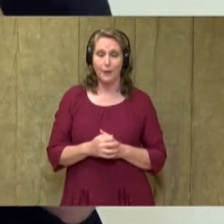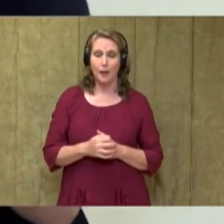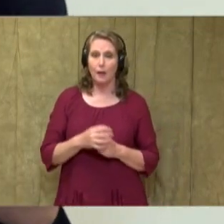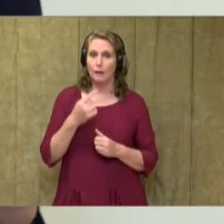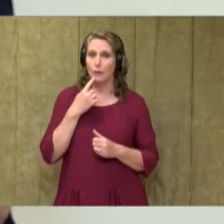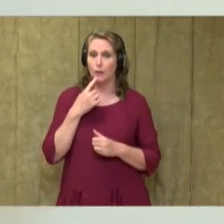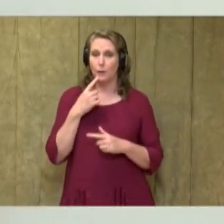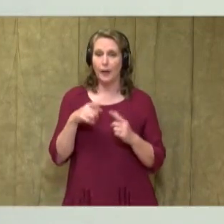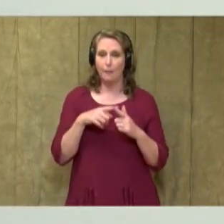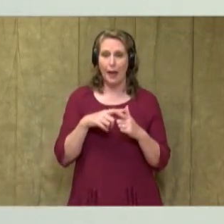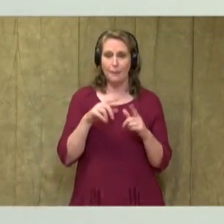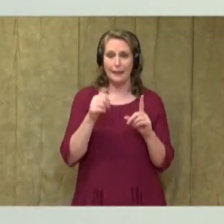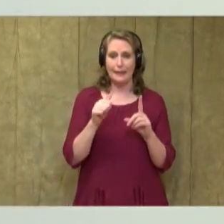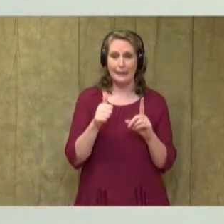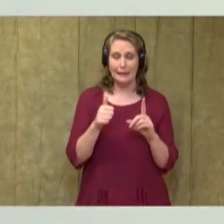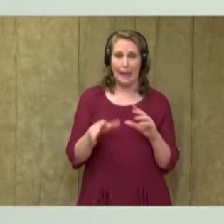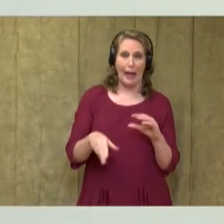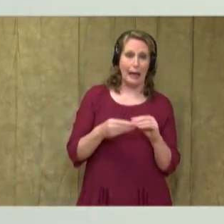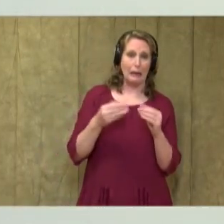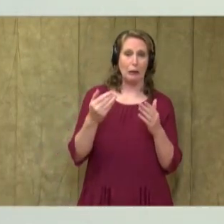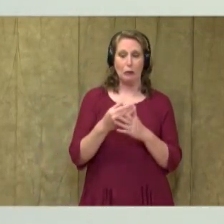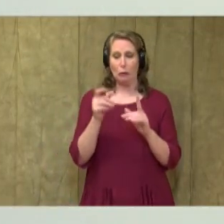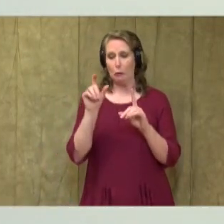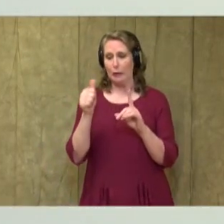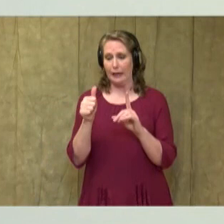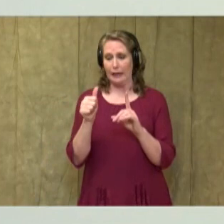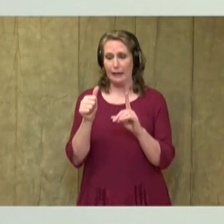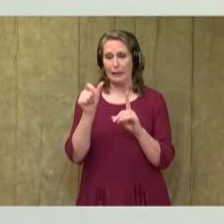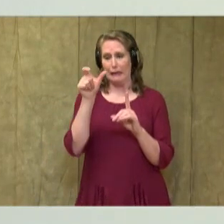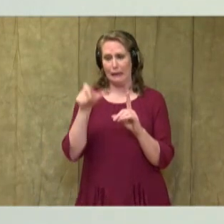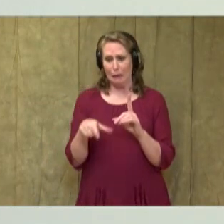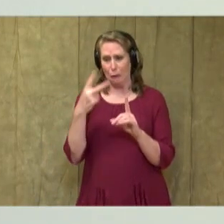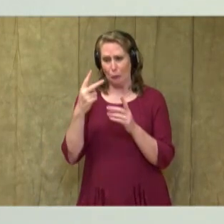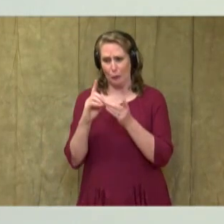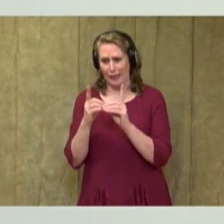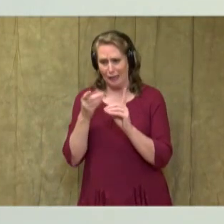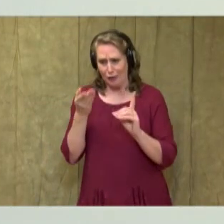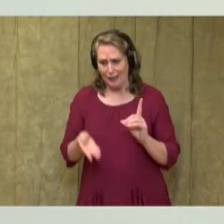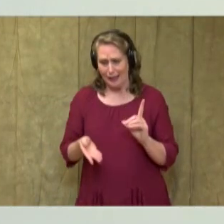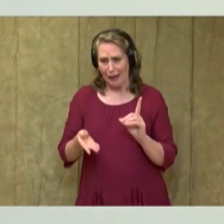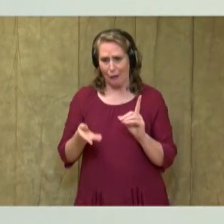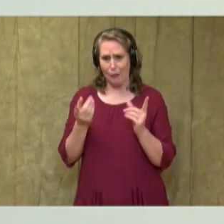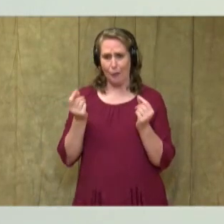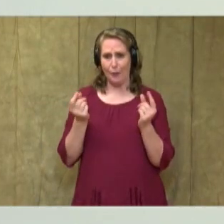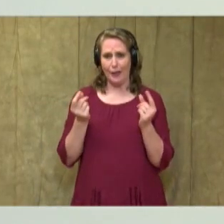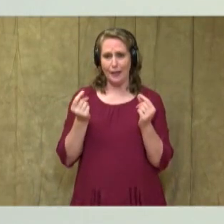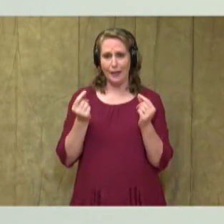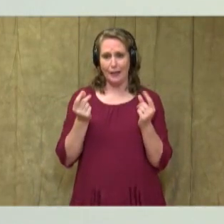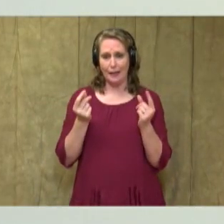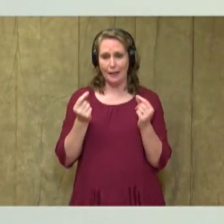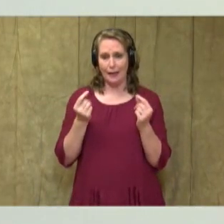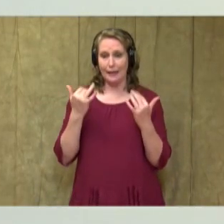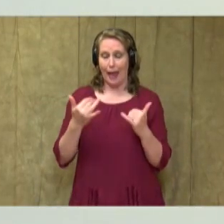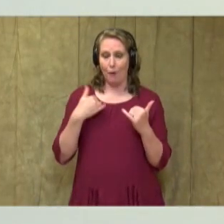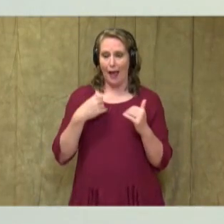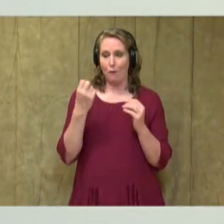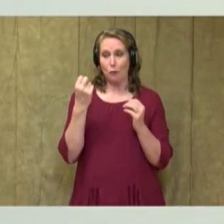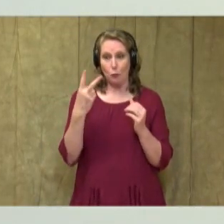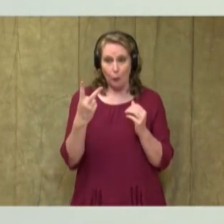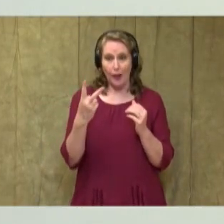Uh-oh, but what about my 10s? I added another 10. I already had too many. I added another one, so that would be